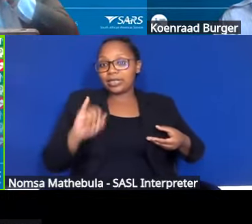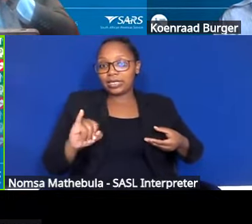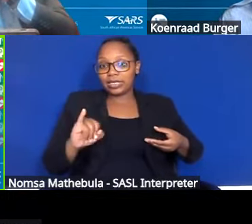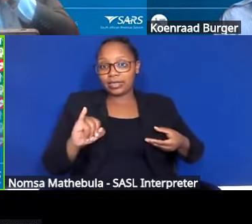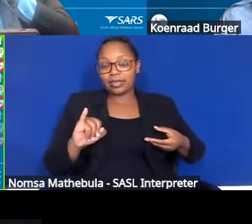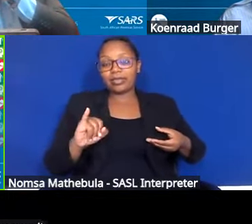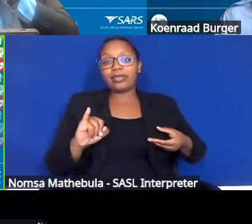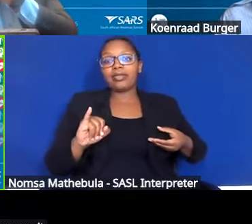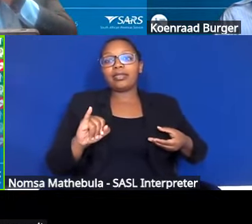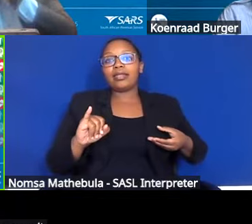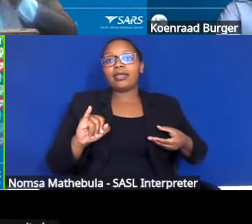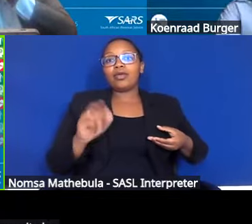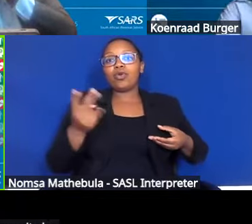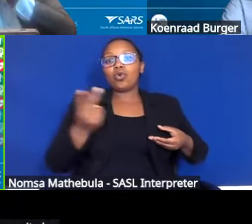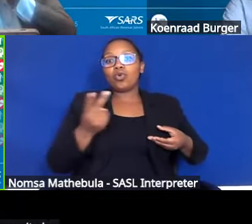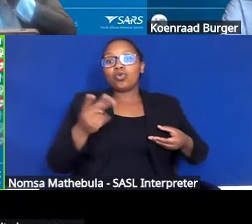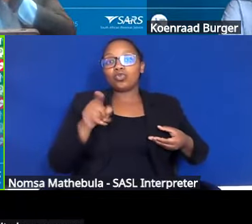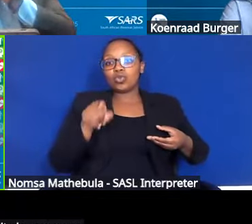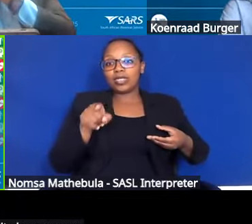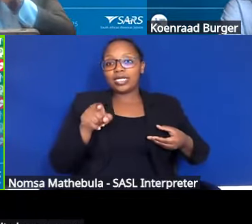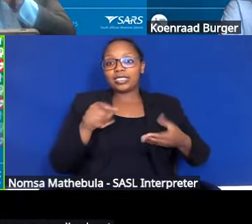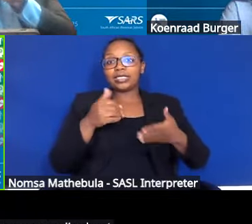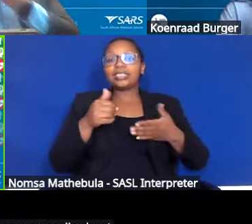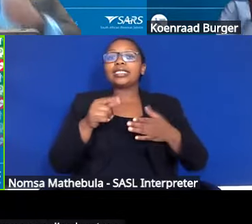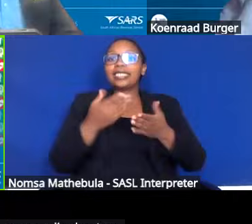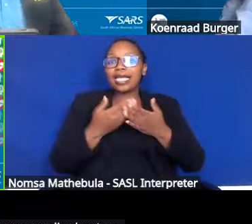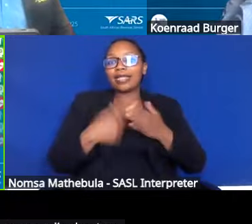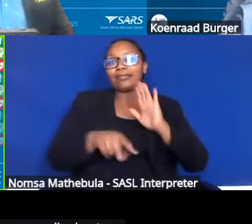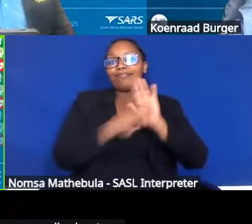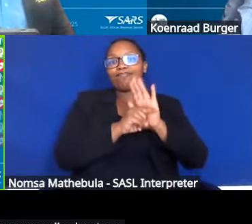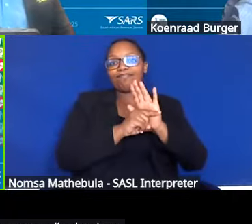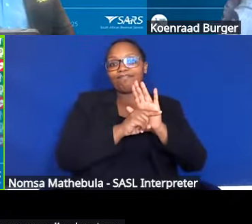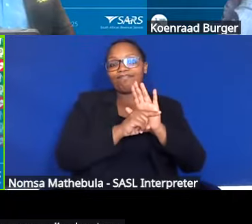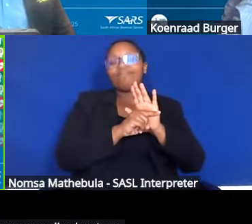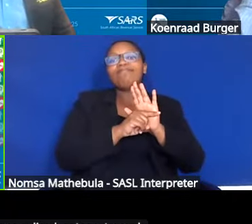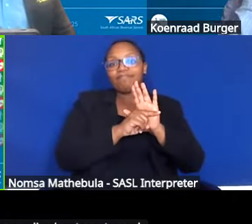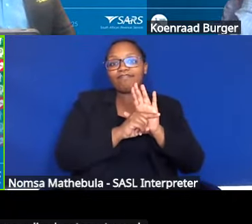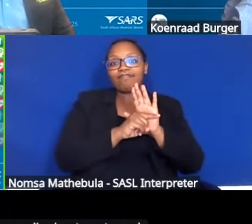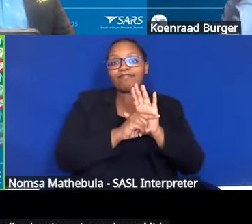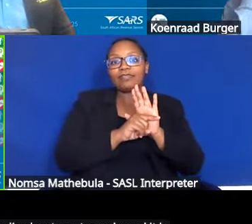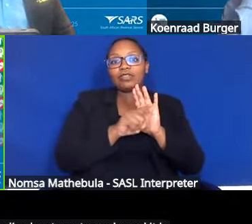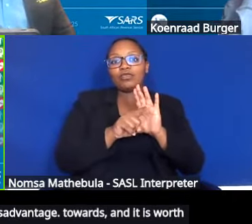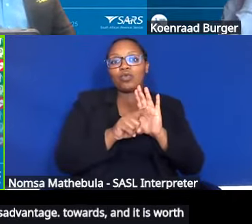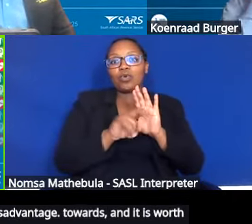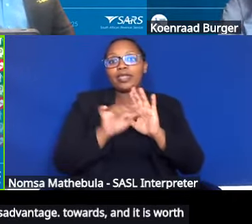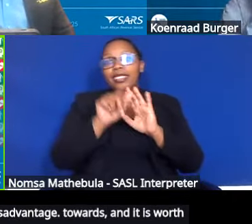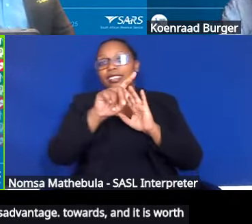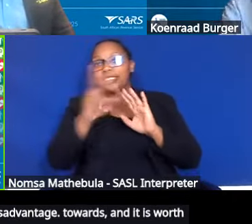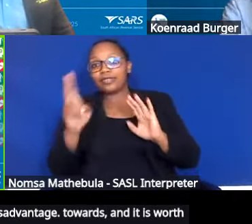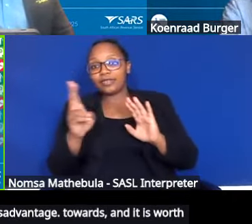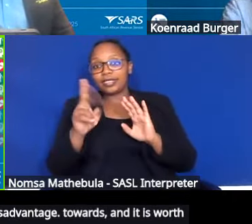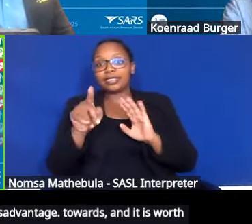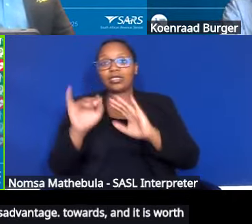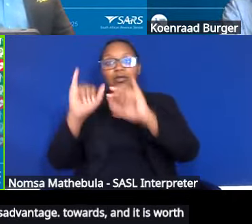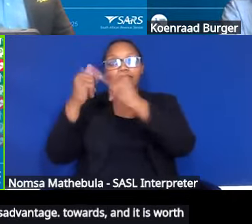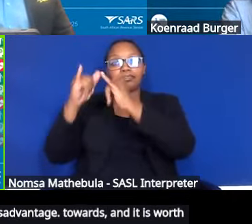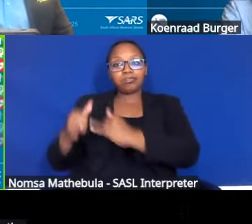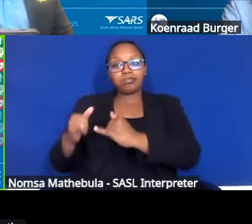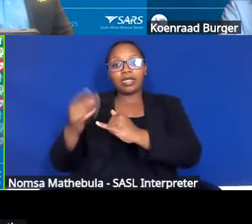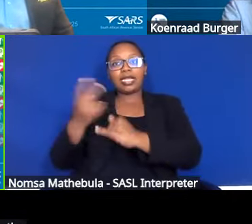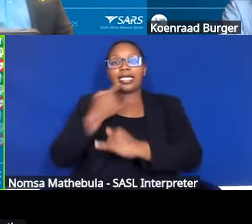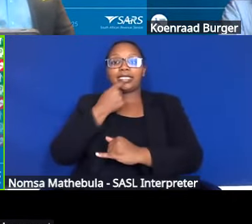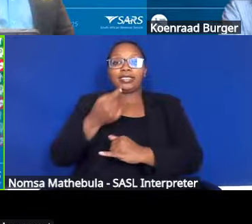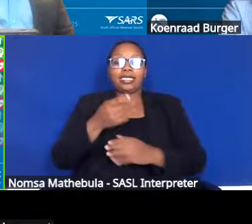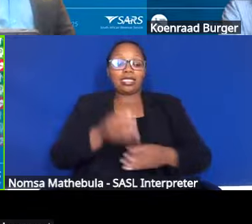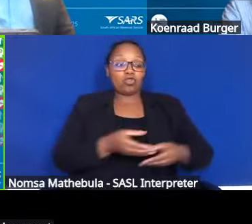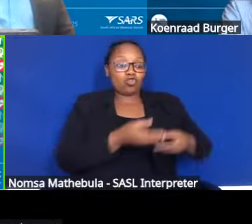it also serves as a disadvantage towards an entity, as I've mentioned, that the document